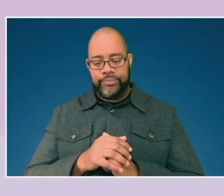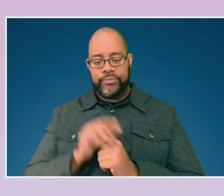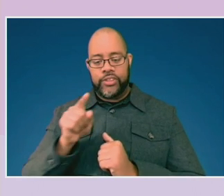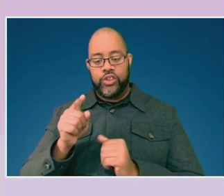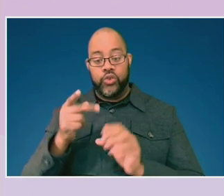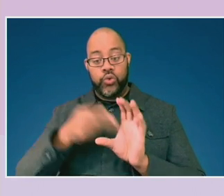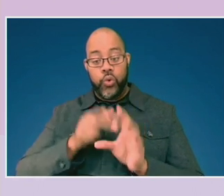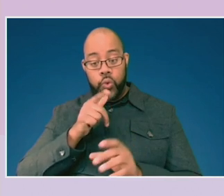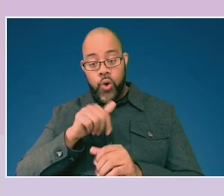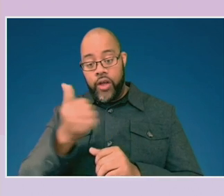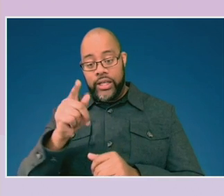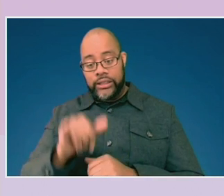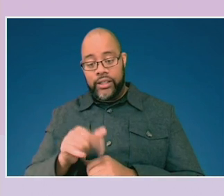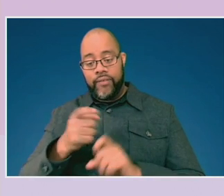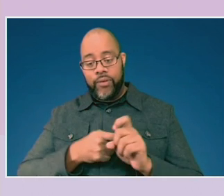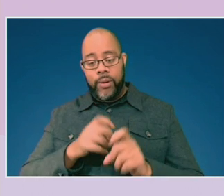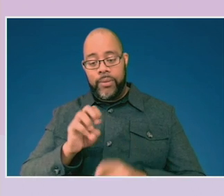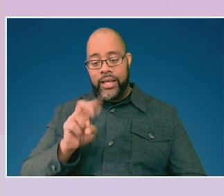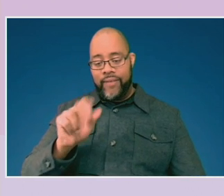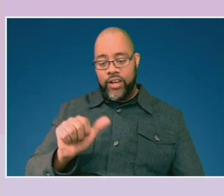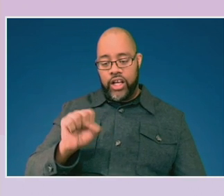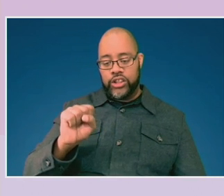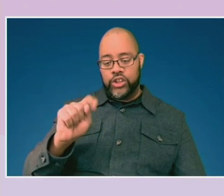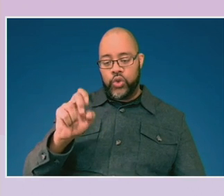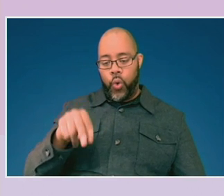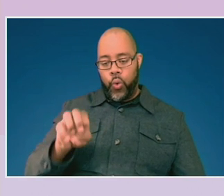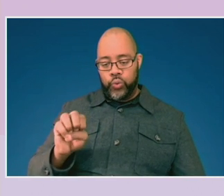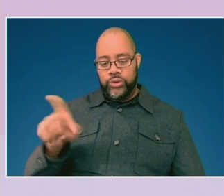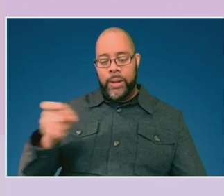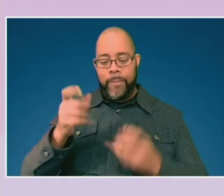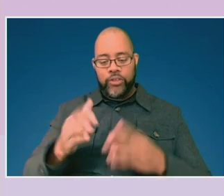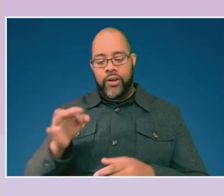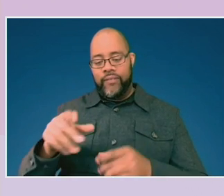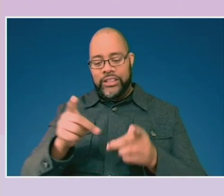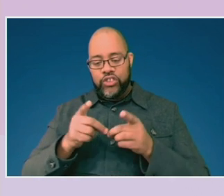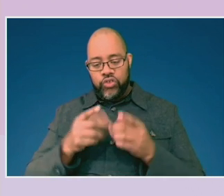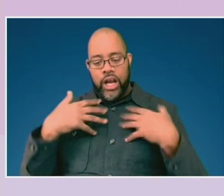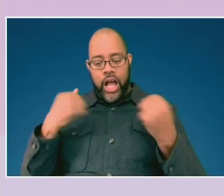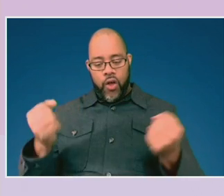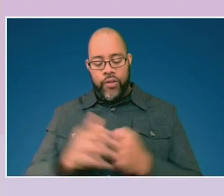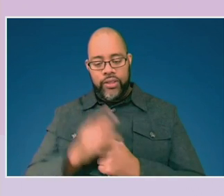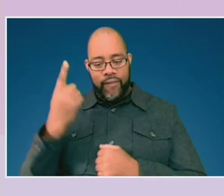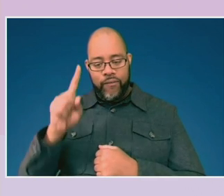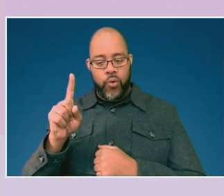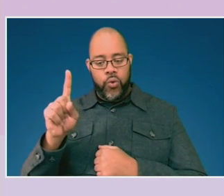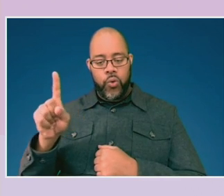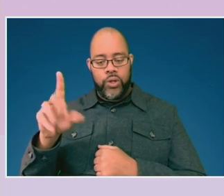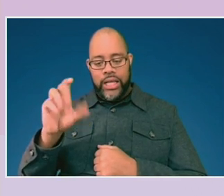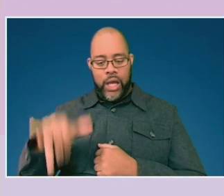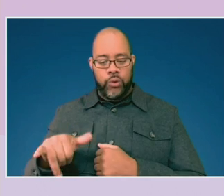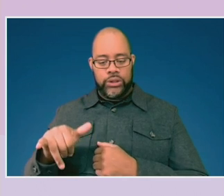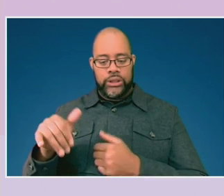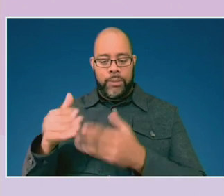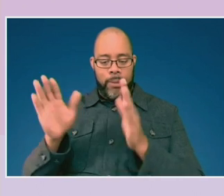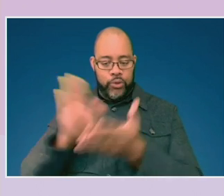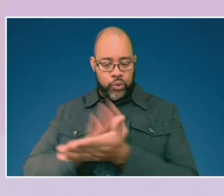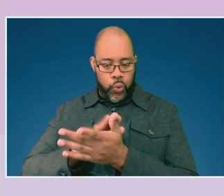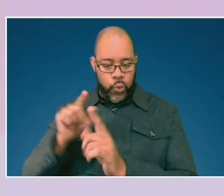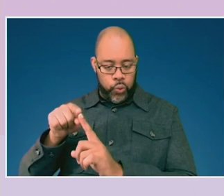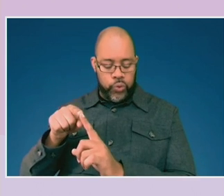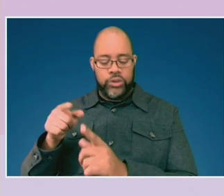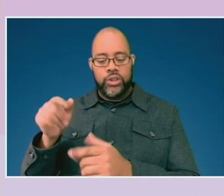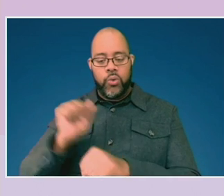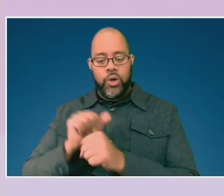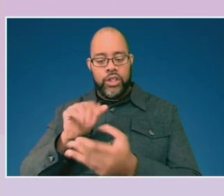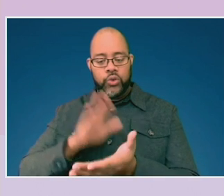from Kentucky by Eva Stone, who is the manager of district health for Jefferson County Public Schools. Eva has worked in school